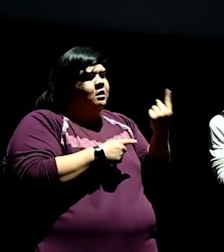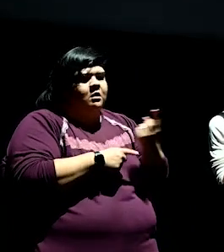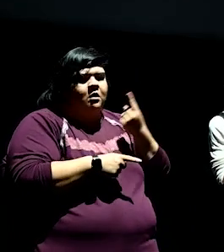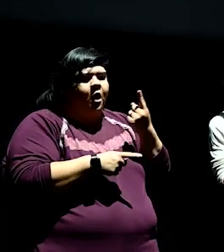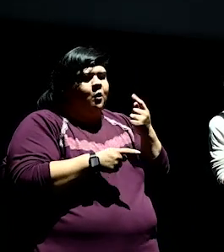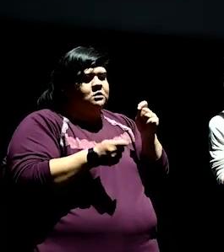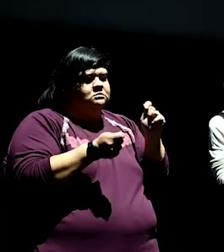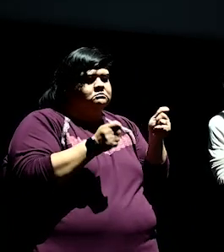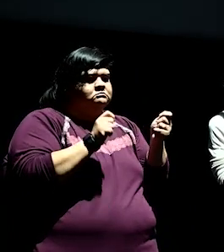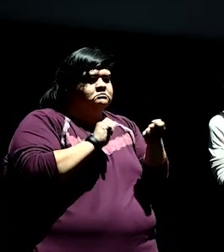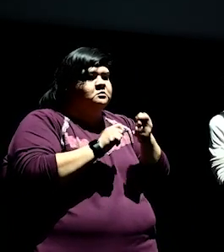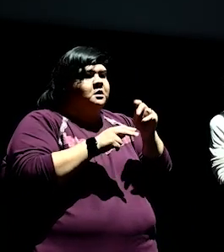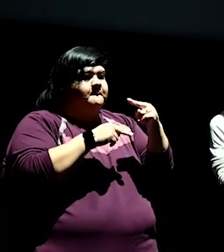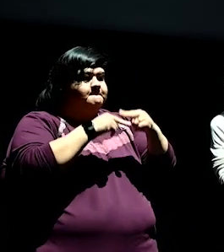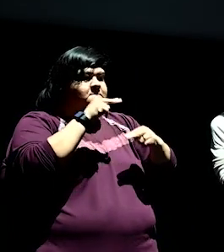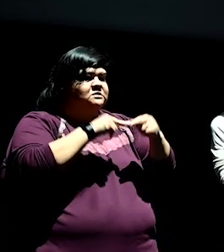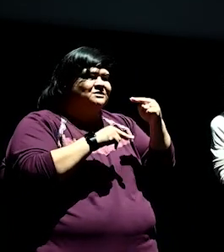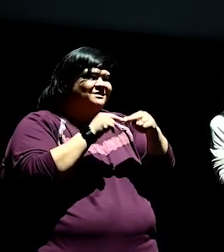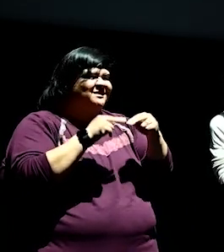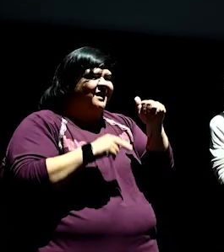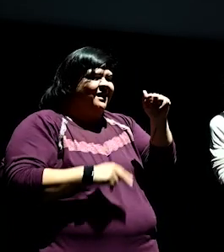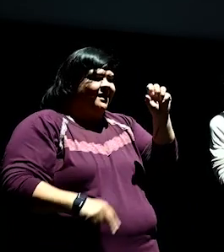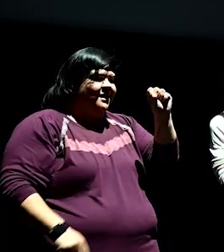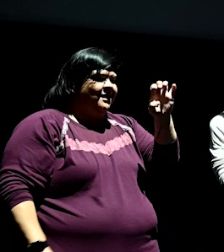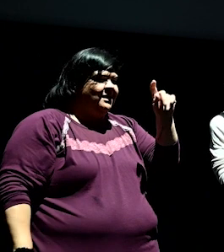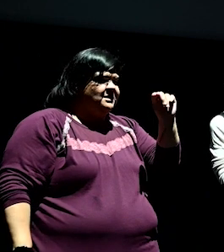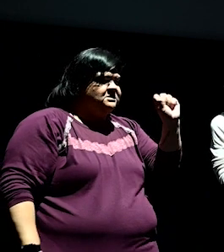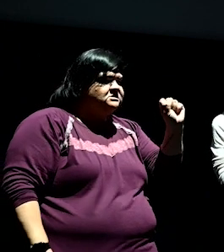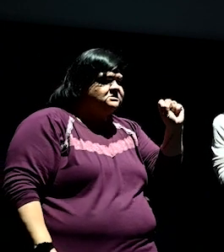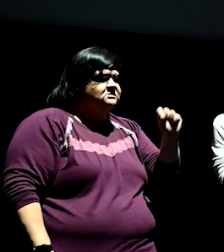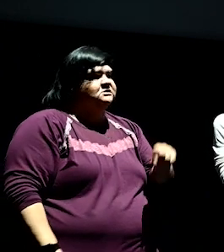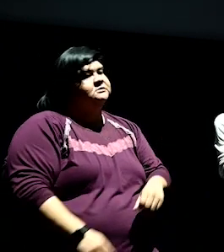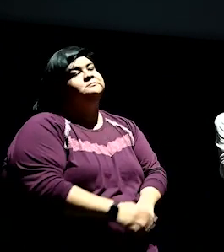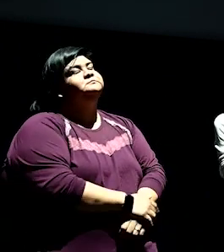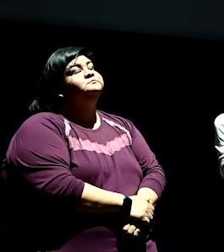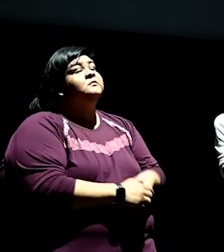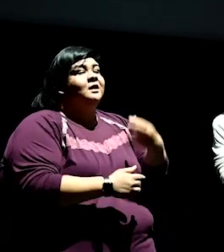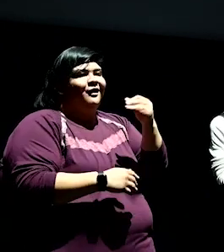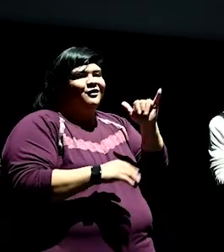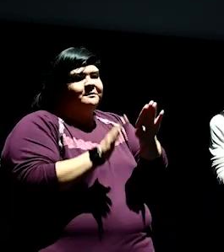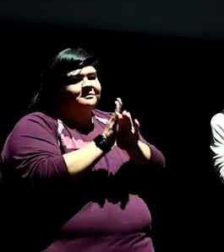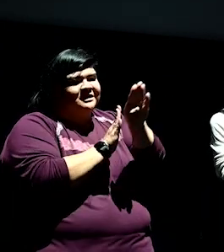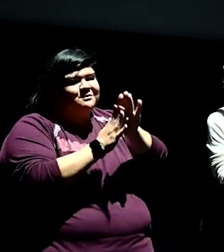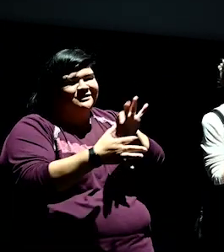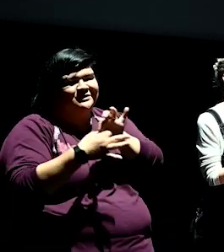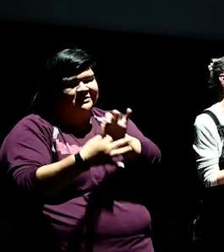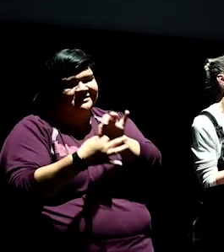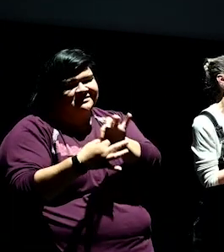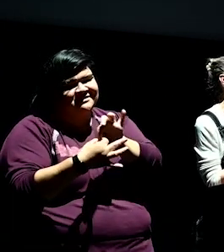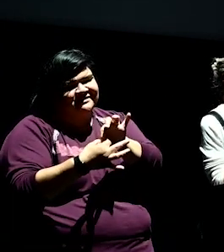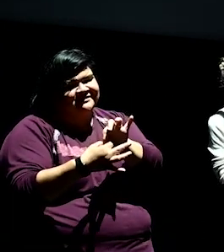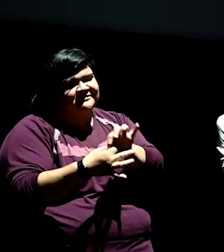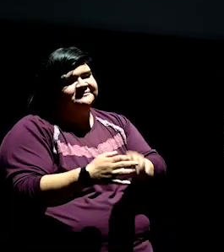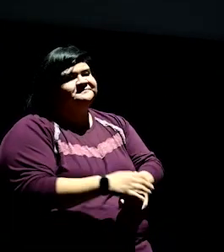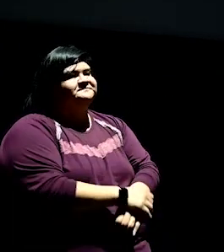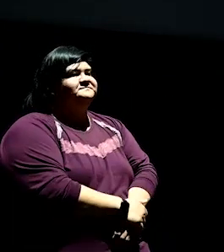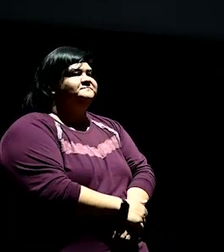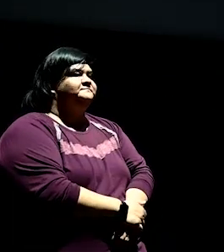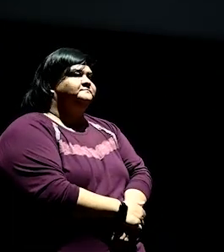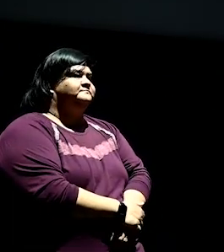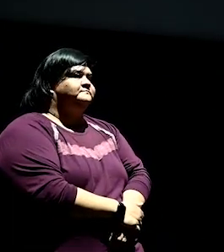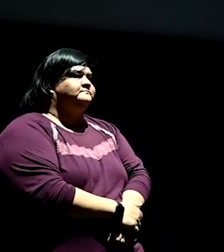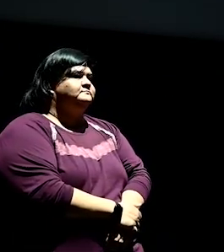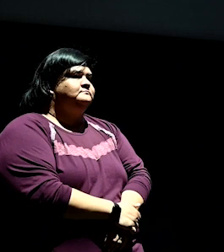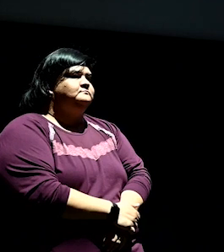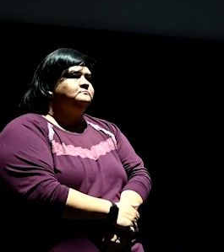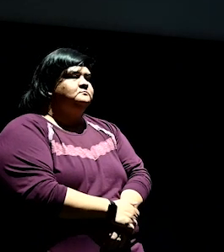building assets that, and building relationships so that people